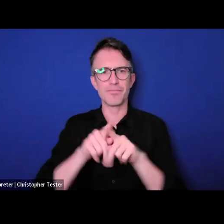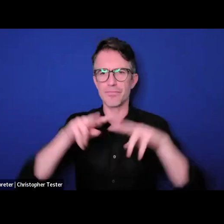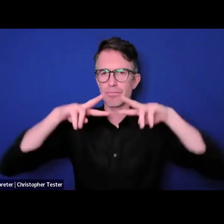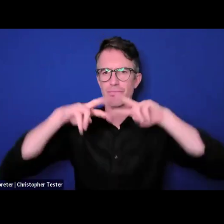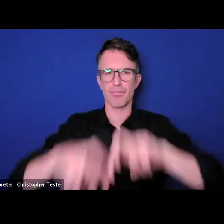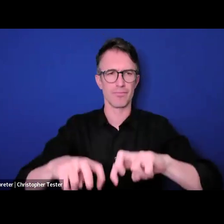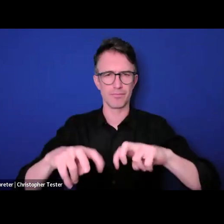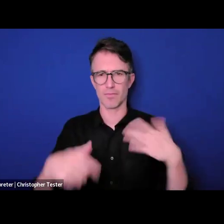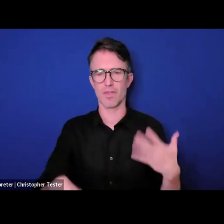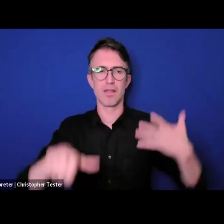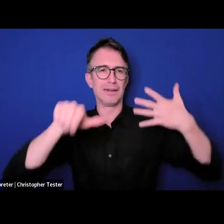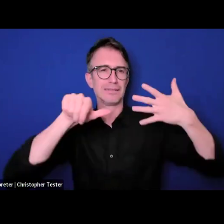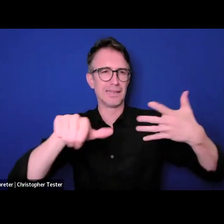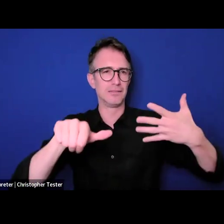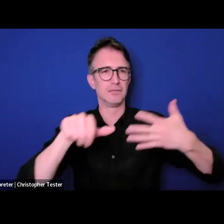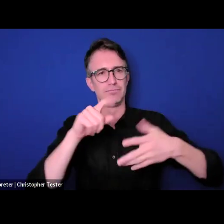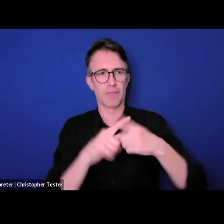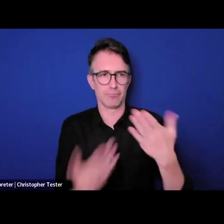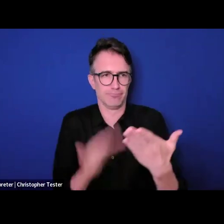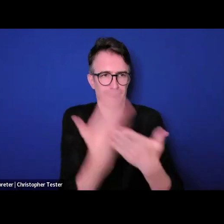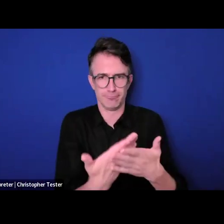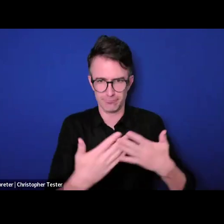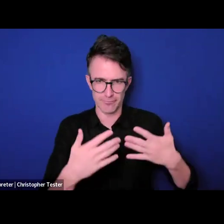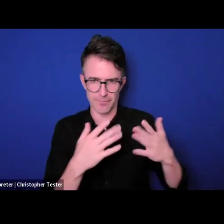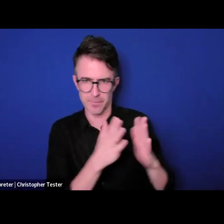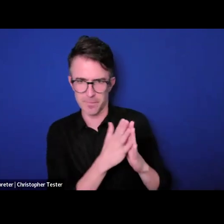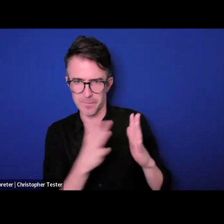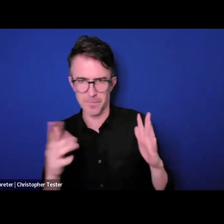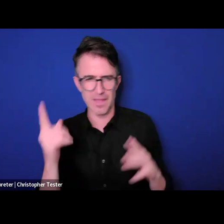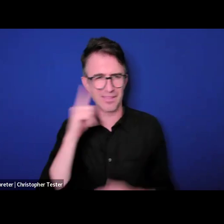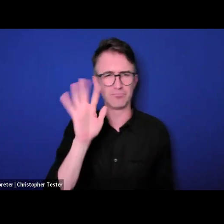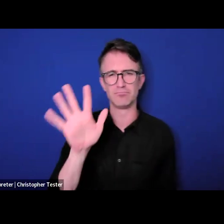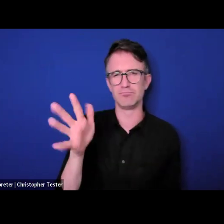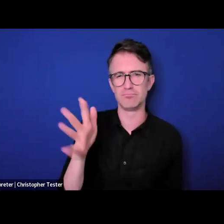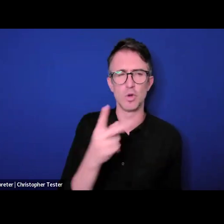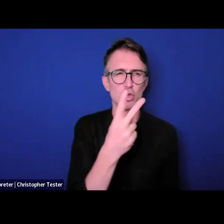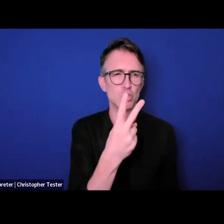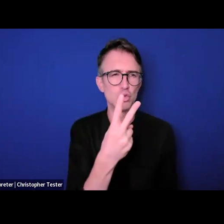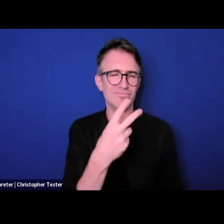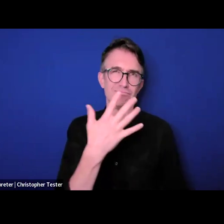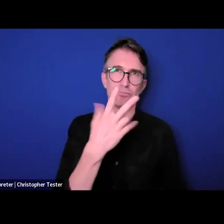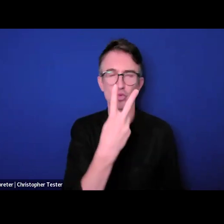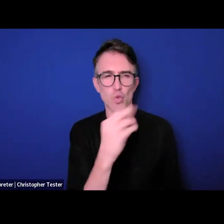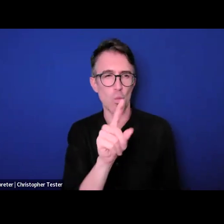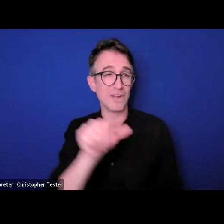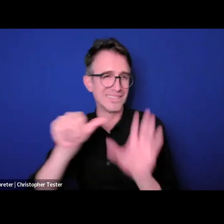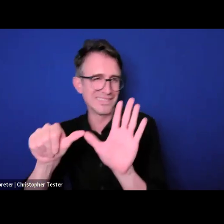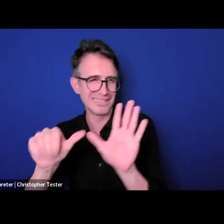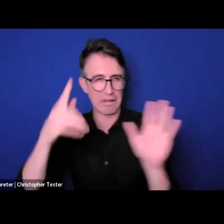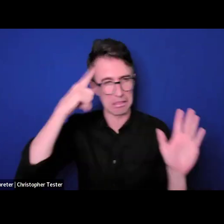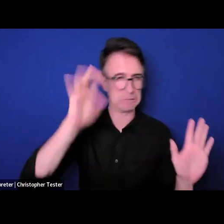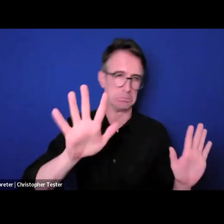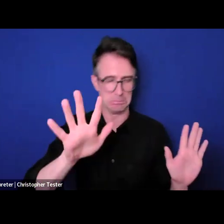time, I think that was 2016, they agreed to expand slowly or to introduce